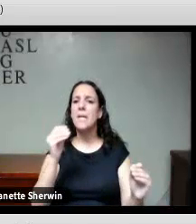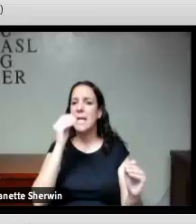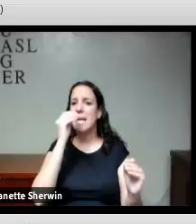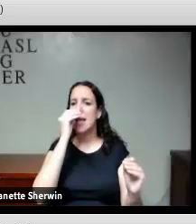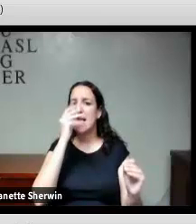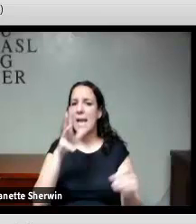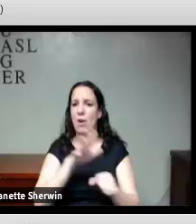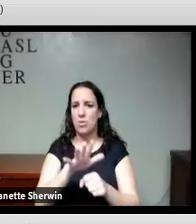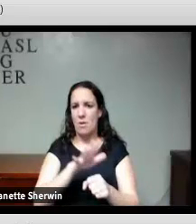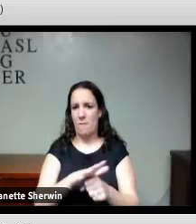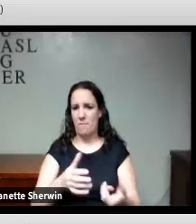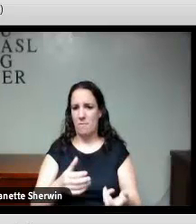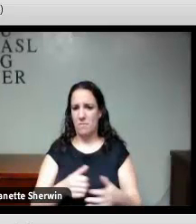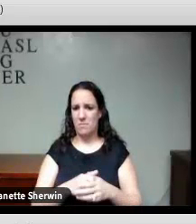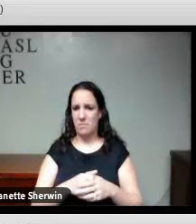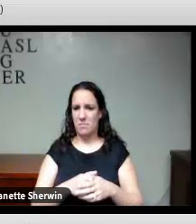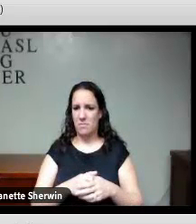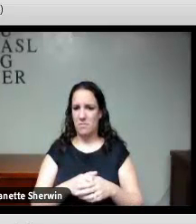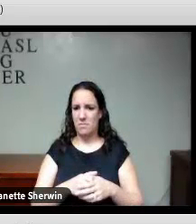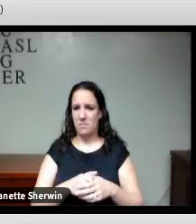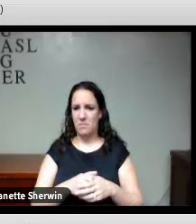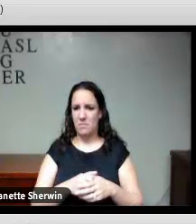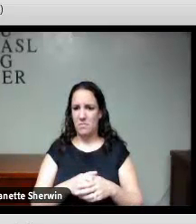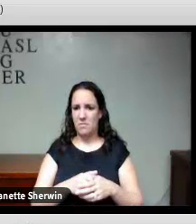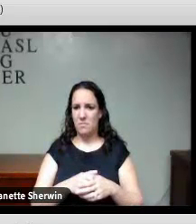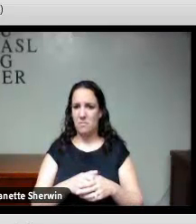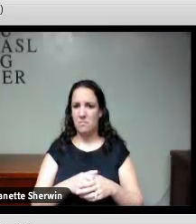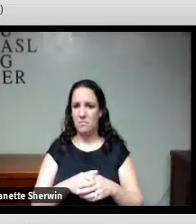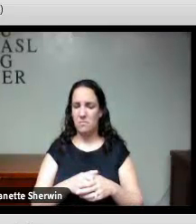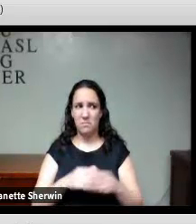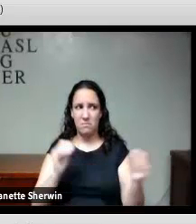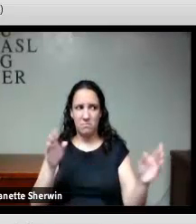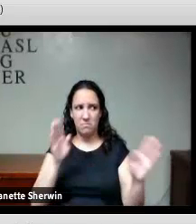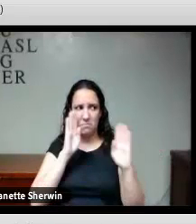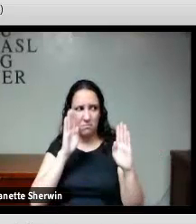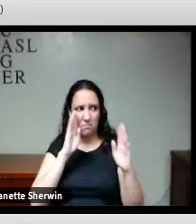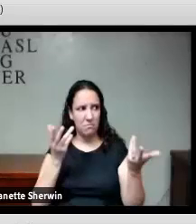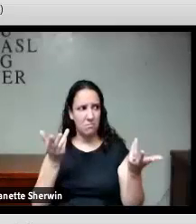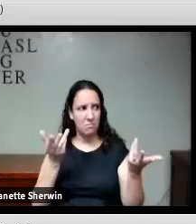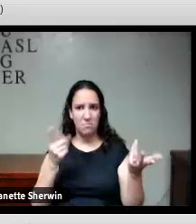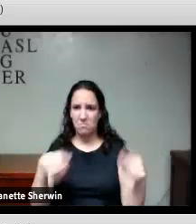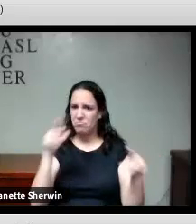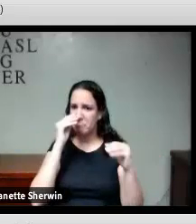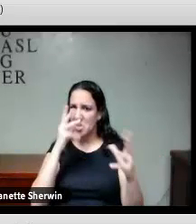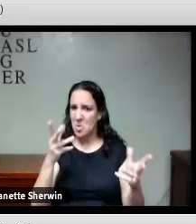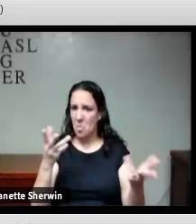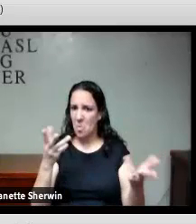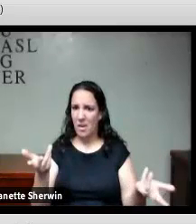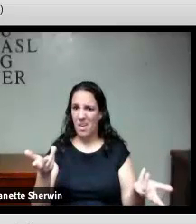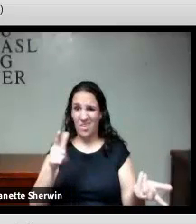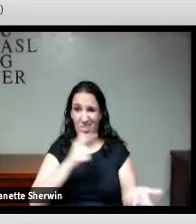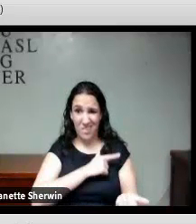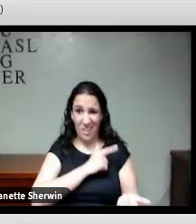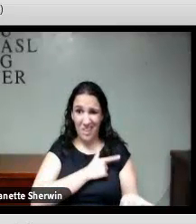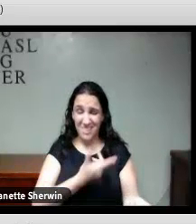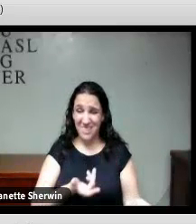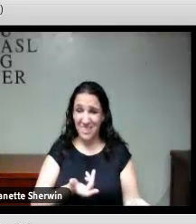Jan said, like you all alluded to, is nobody paying any attention? You don't care enough? Are you lazy, as Mark